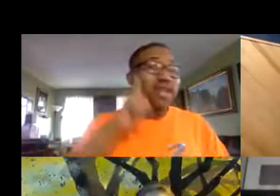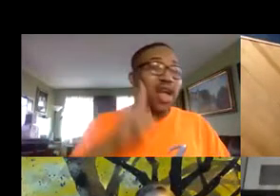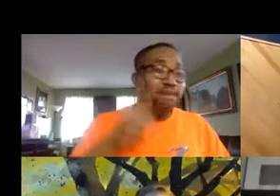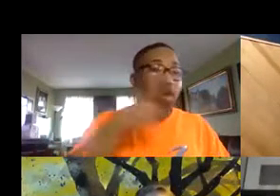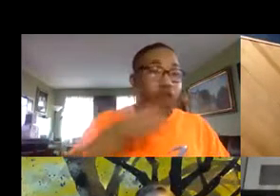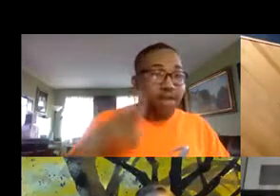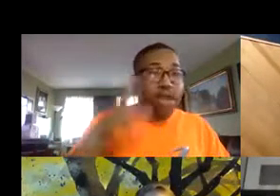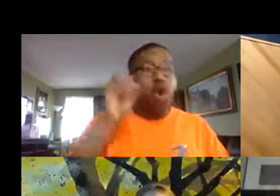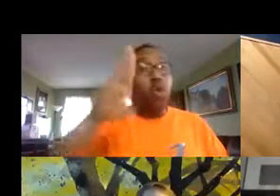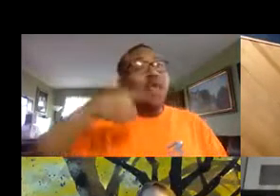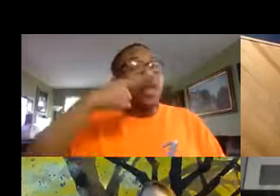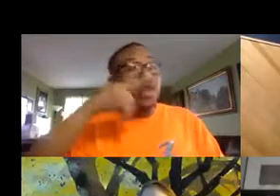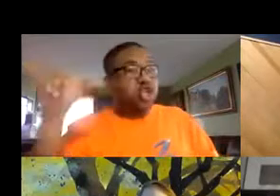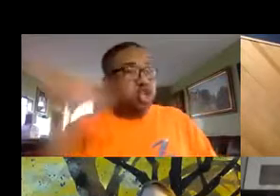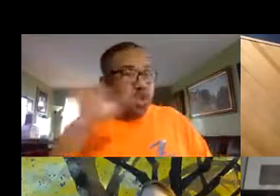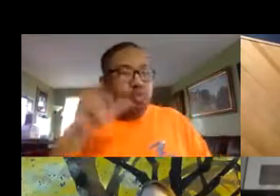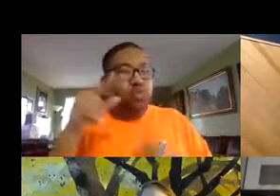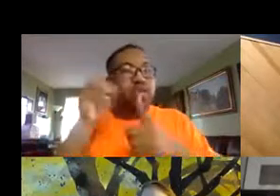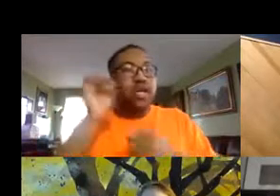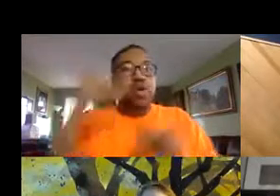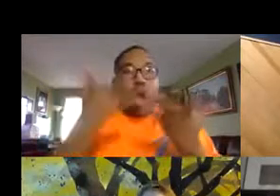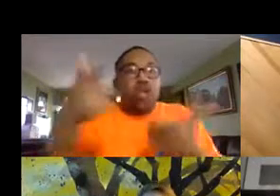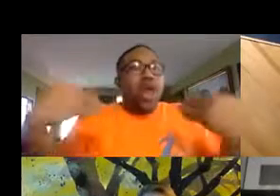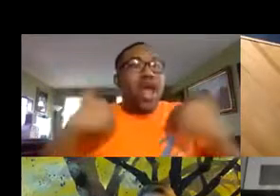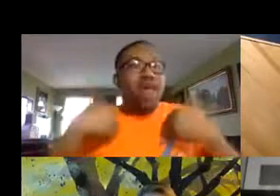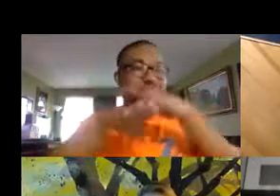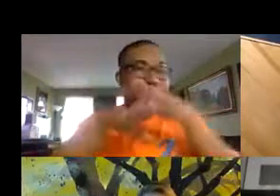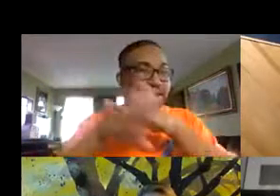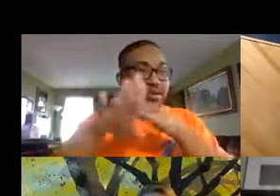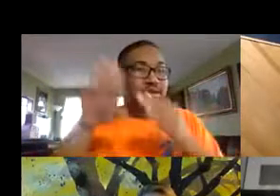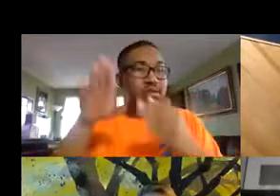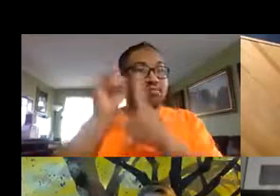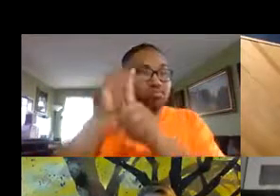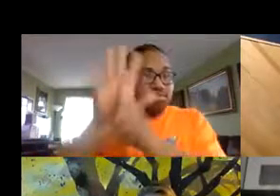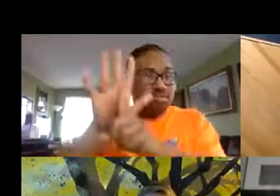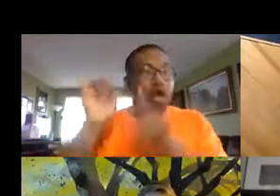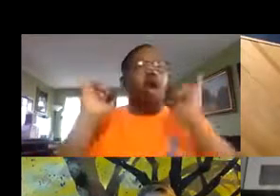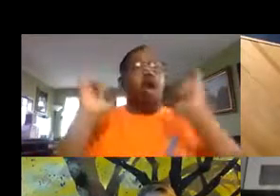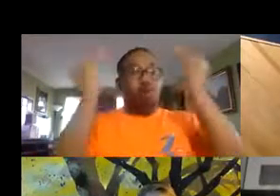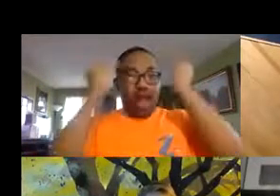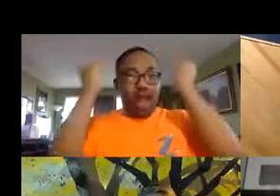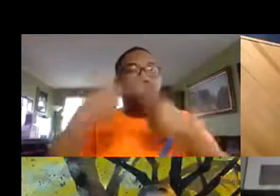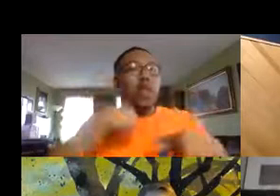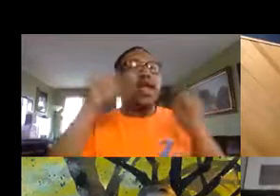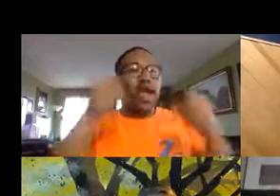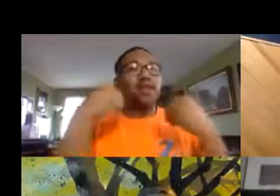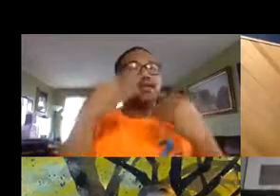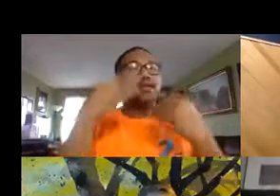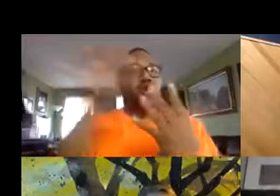other things we need. We need people to be aware of deaf and hard of hearing needs as well. It's not